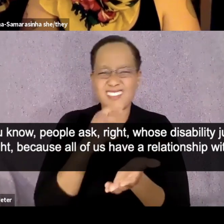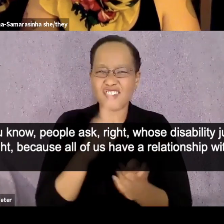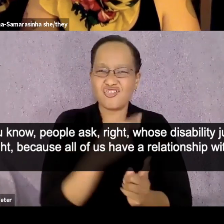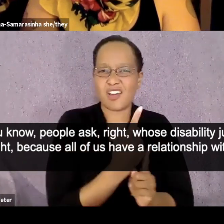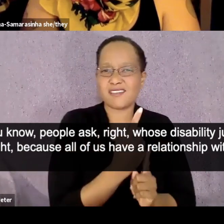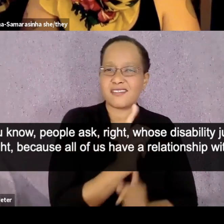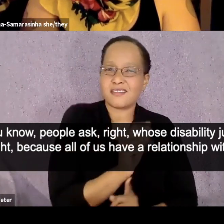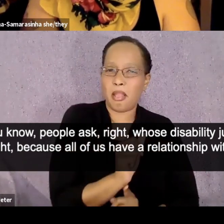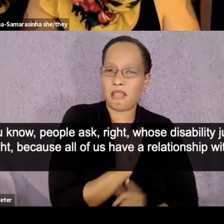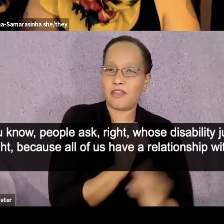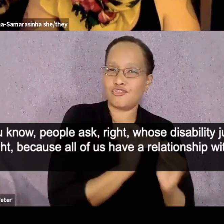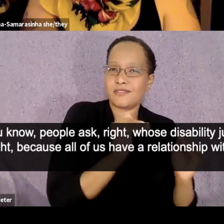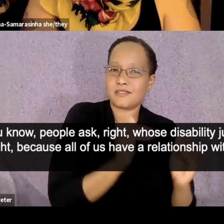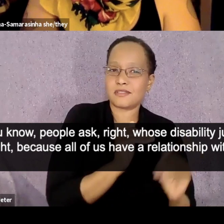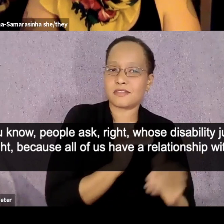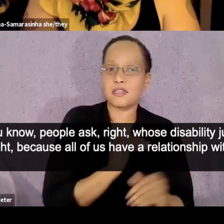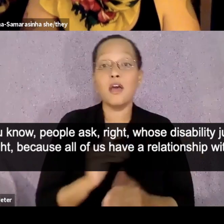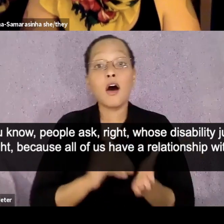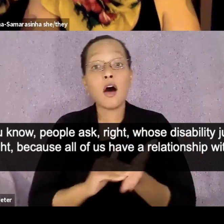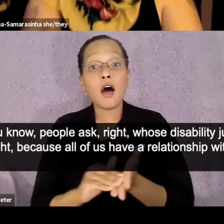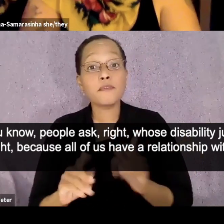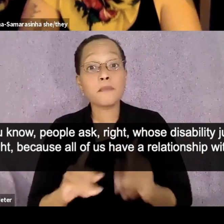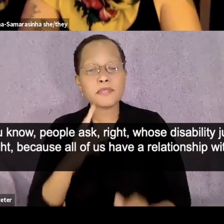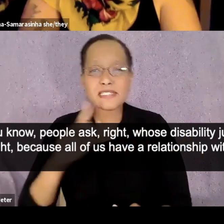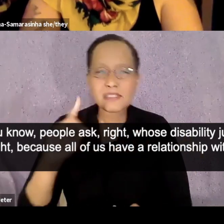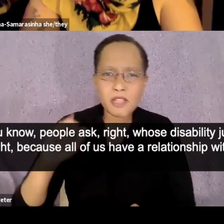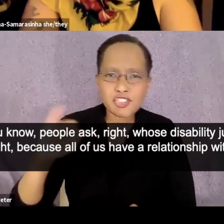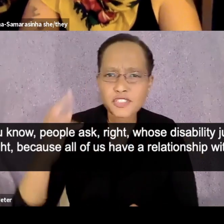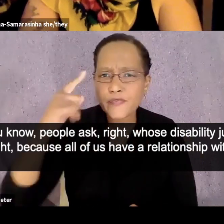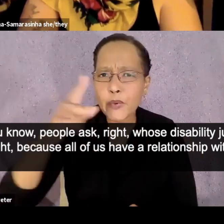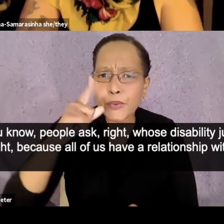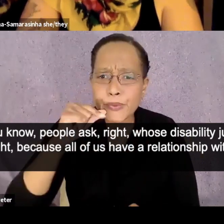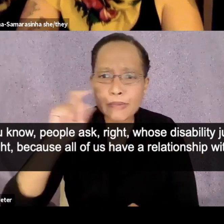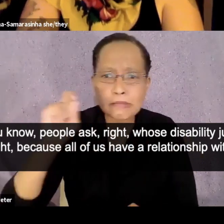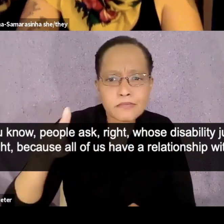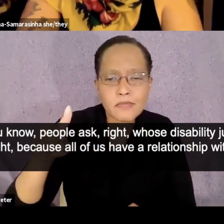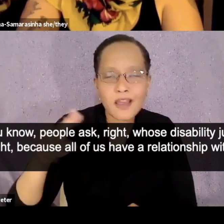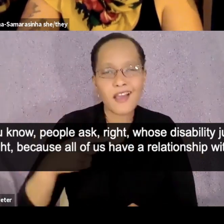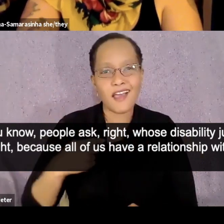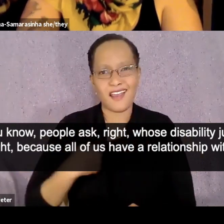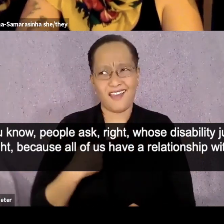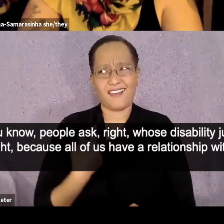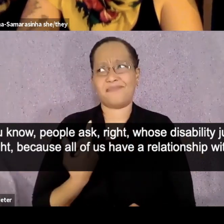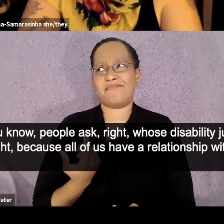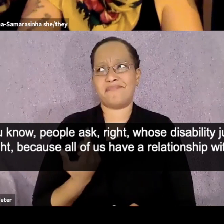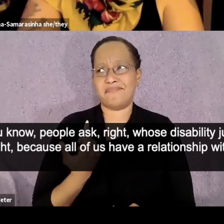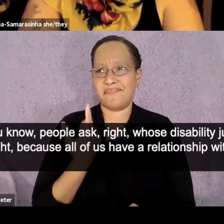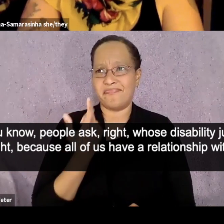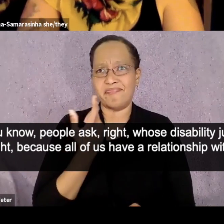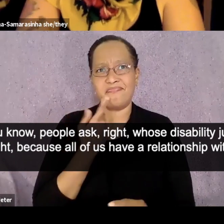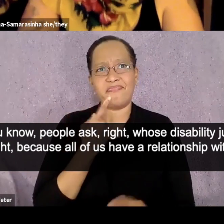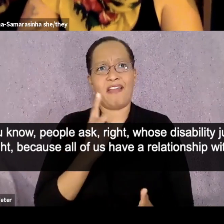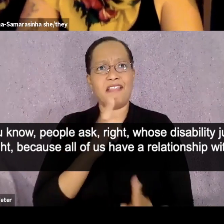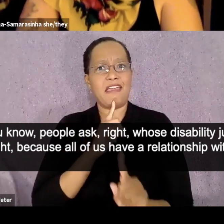you know, when people ask like, who's disability justice for? And I, you know, my only answer is for anybody